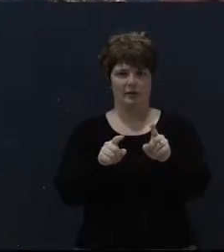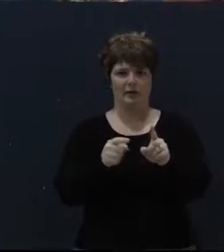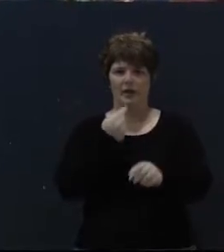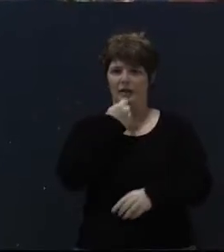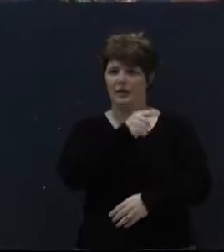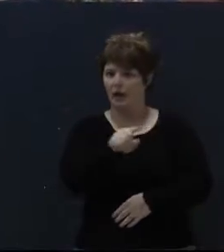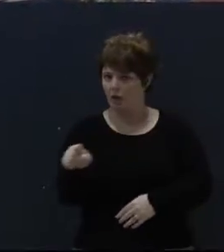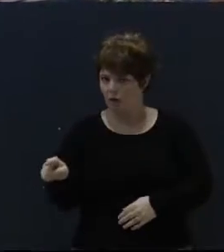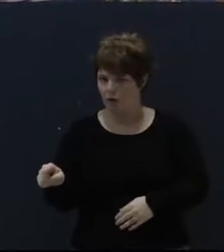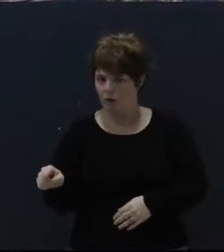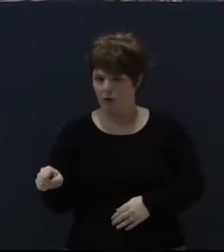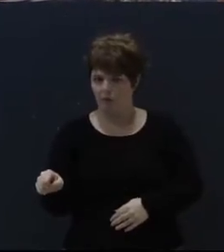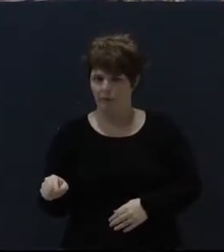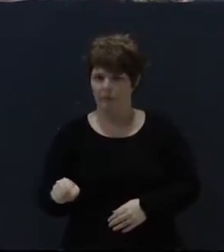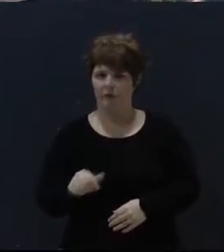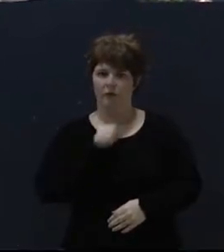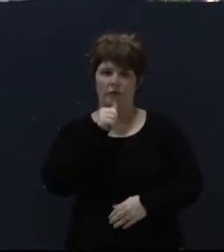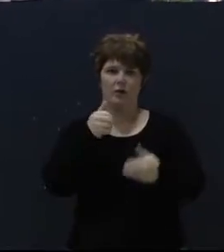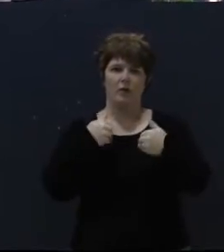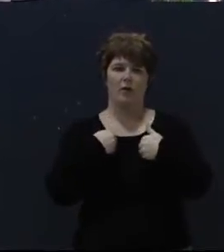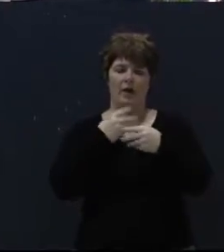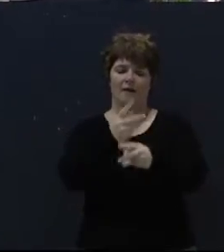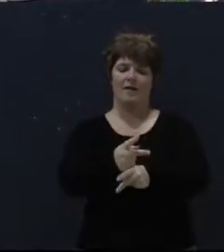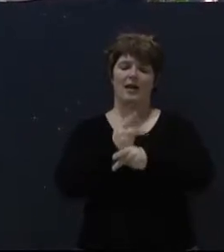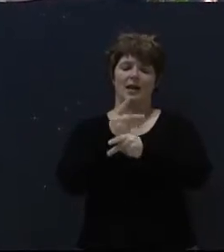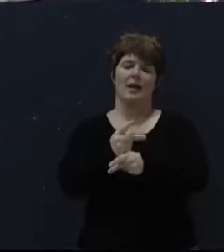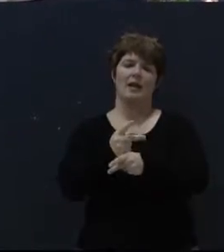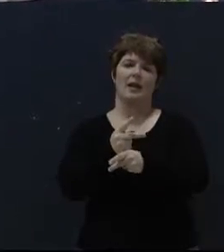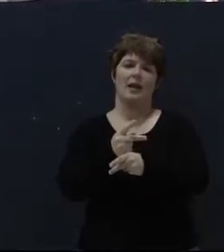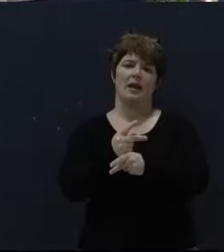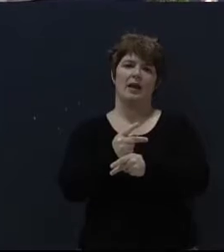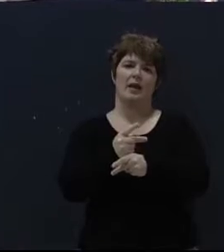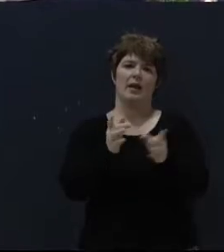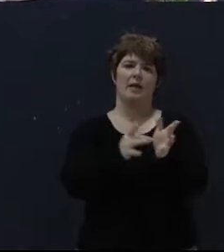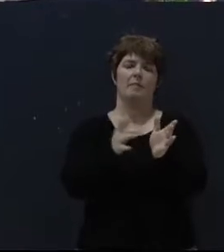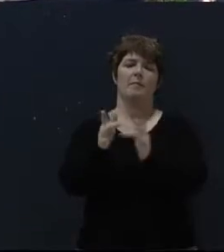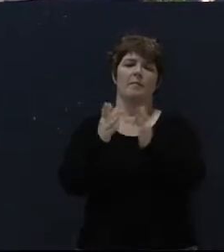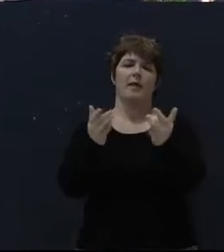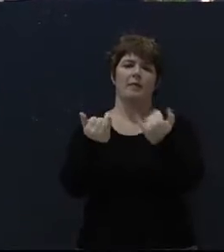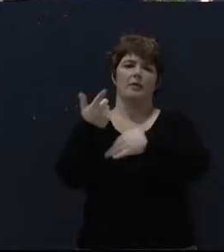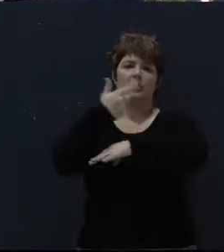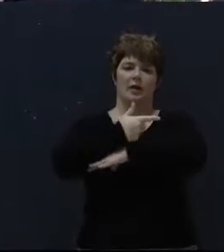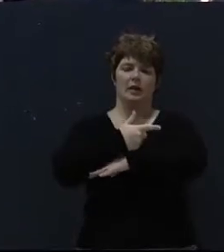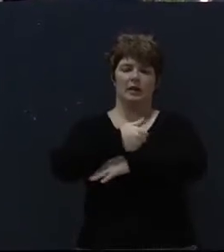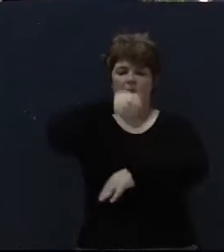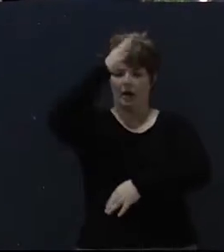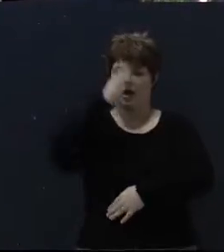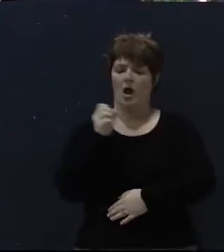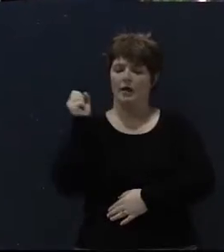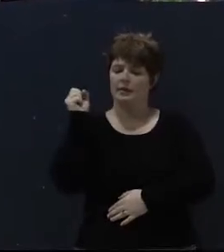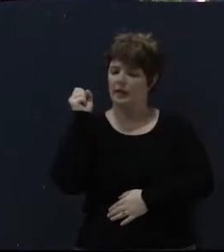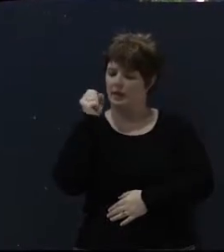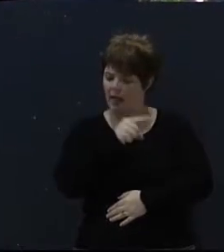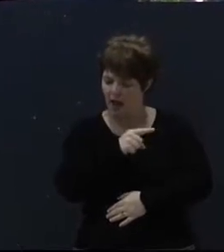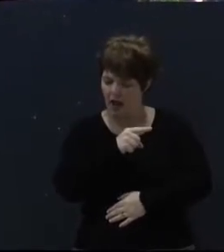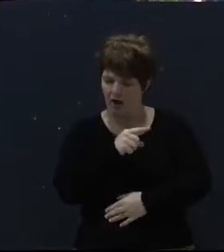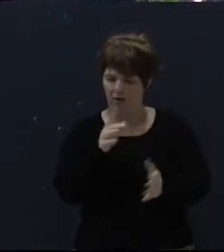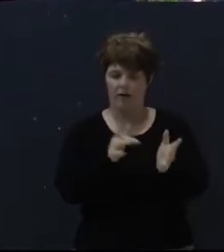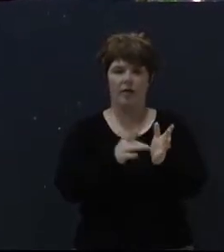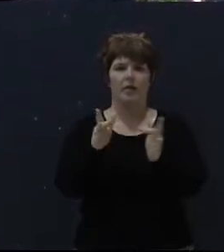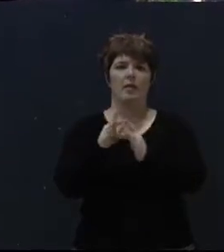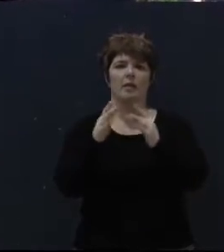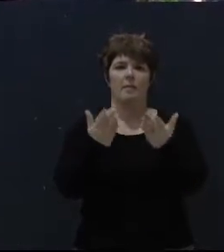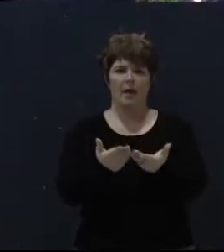what, if we don't have a preserved word today, then God's a liar, and the Bible's a liar, and we ought to just shut her